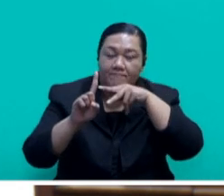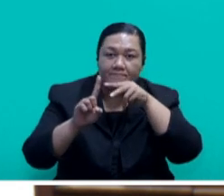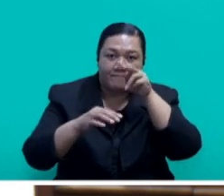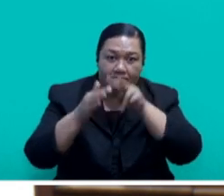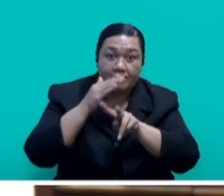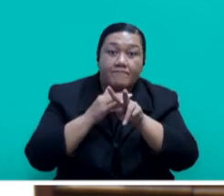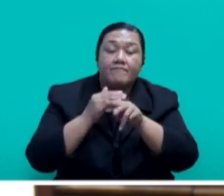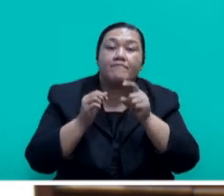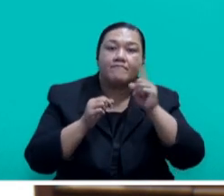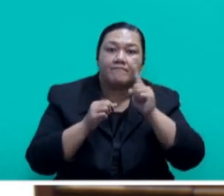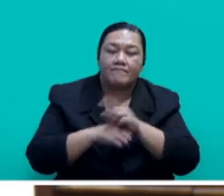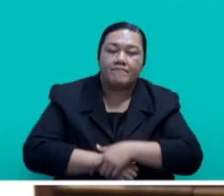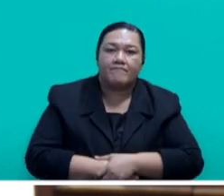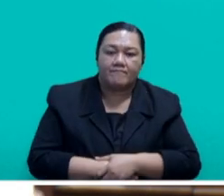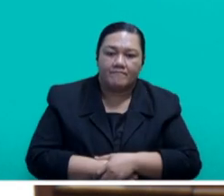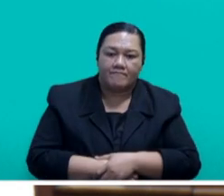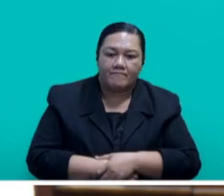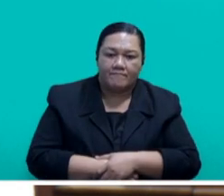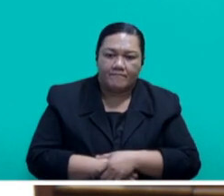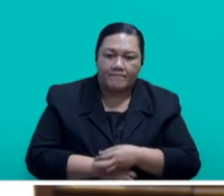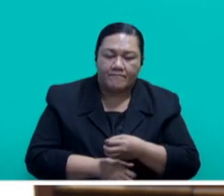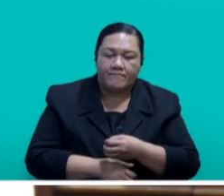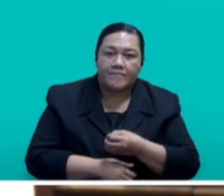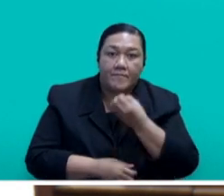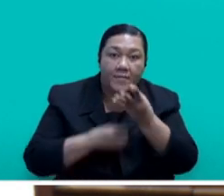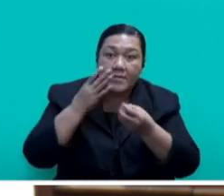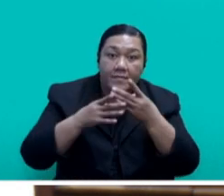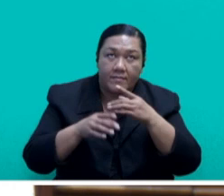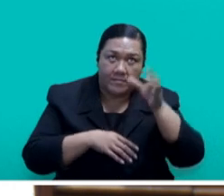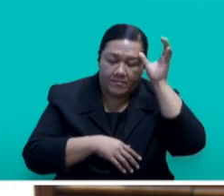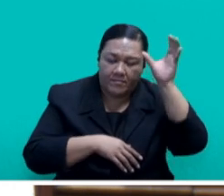teams that have gone around the country in